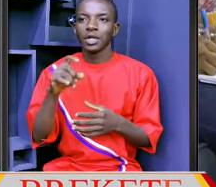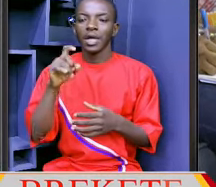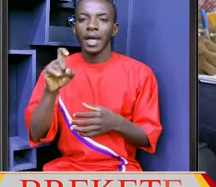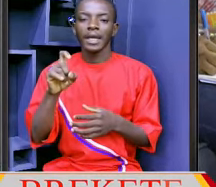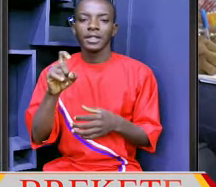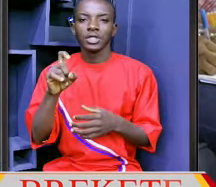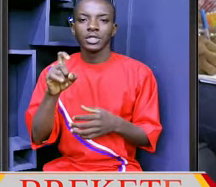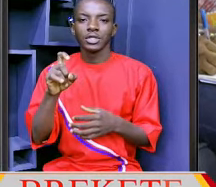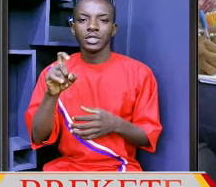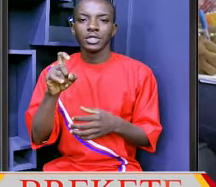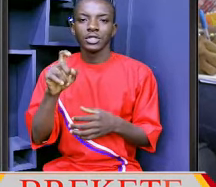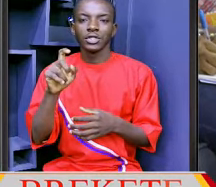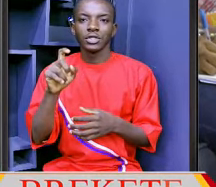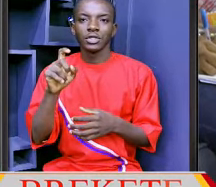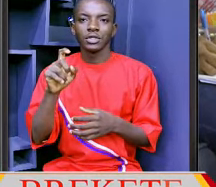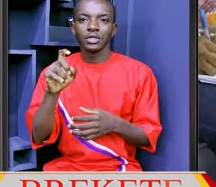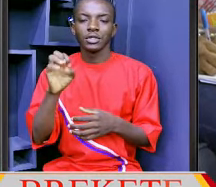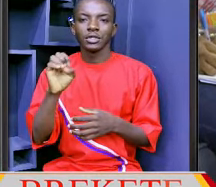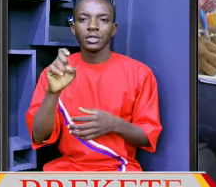extinguish.